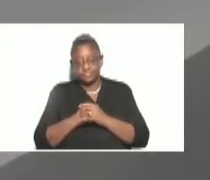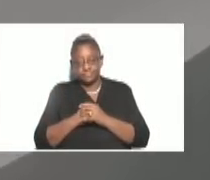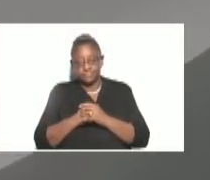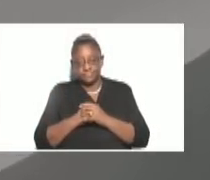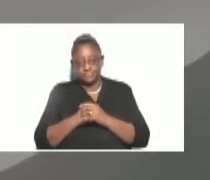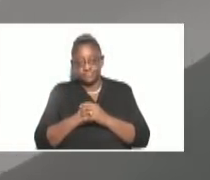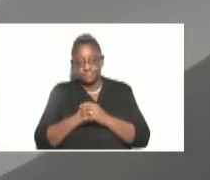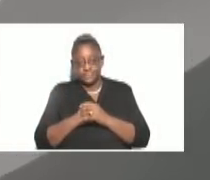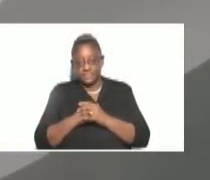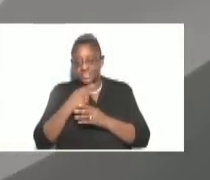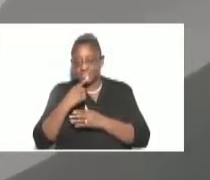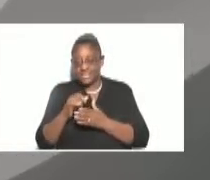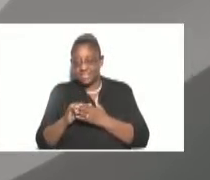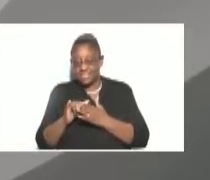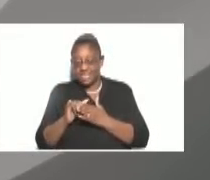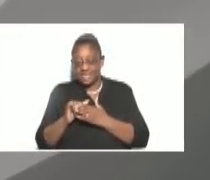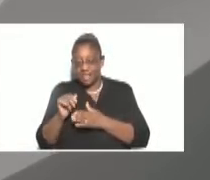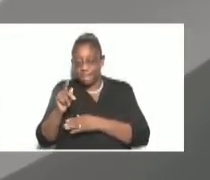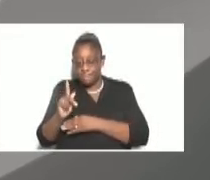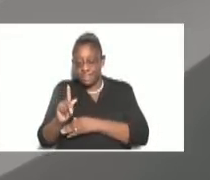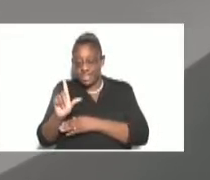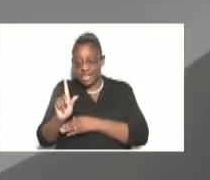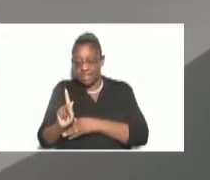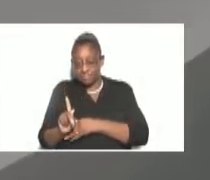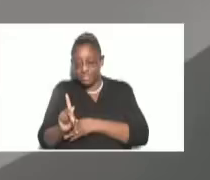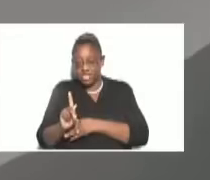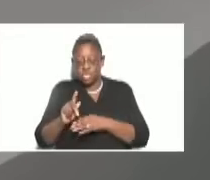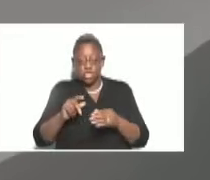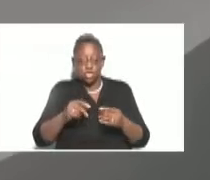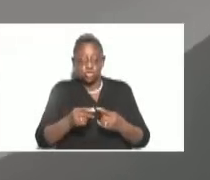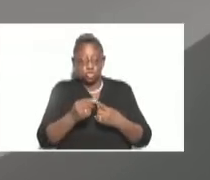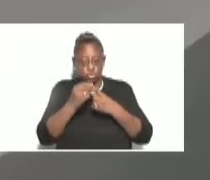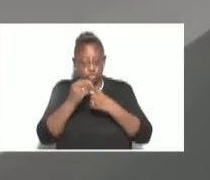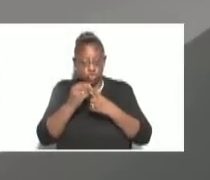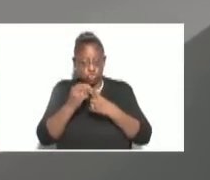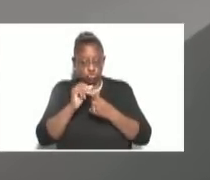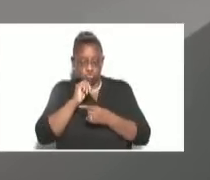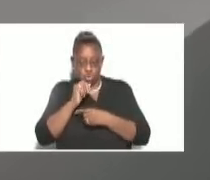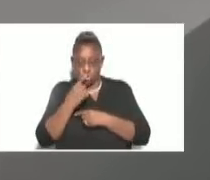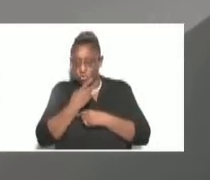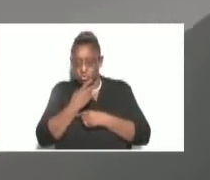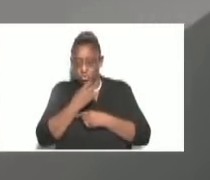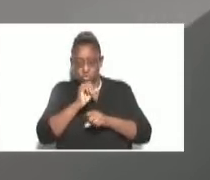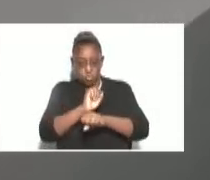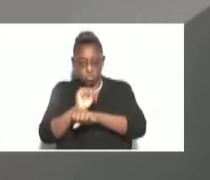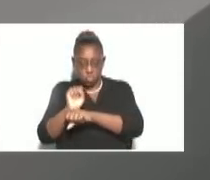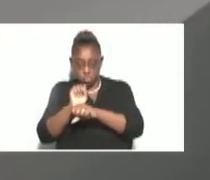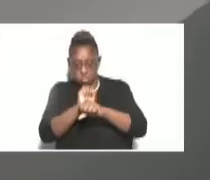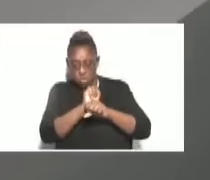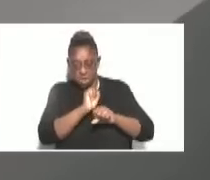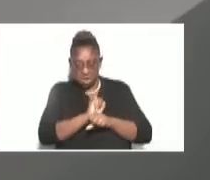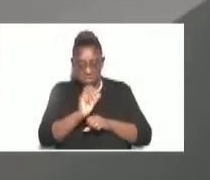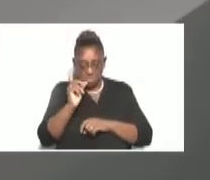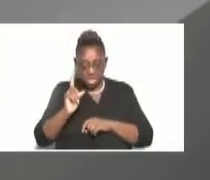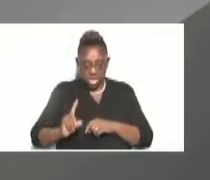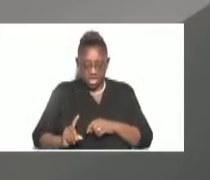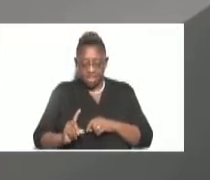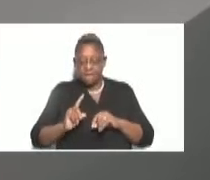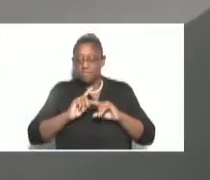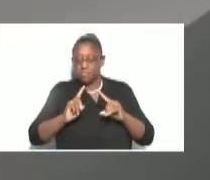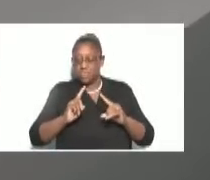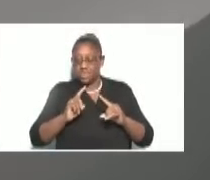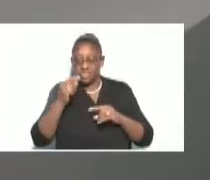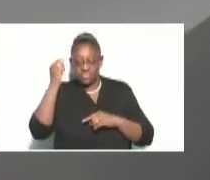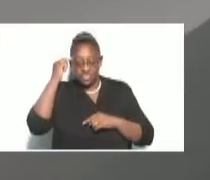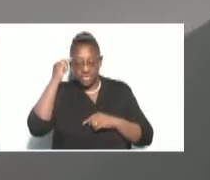That's when the PLP used to choose a candidate, not predicated on the profession, but predicated on the heart.